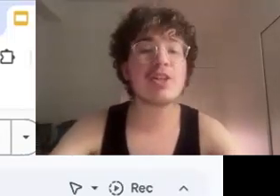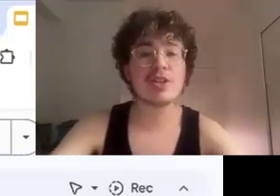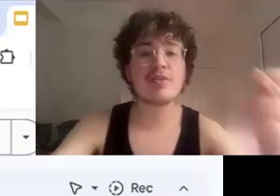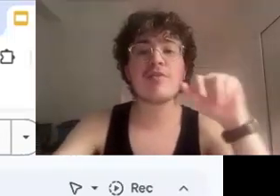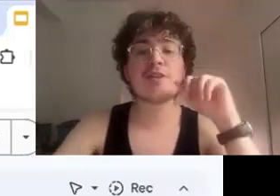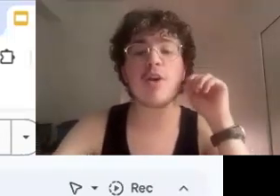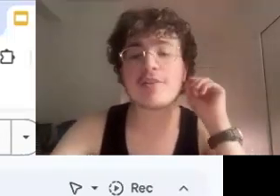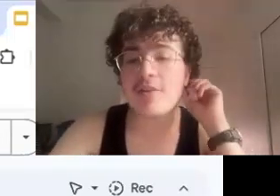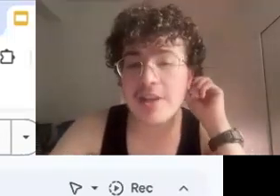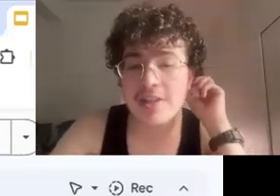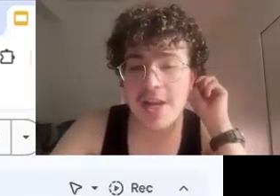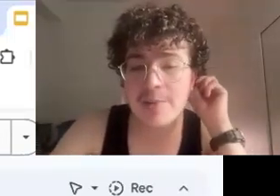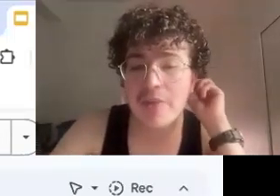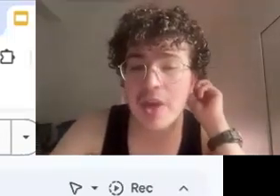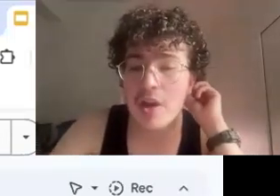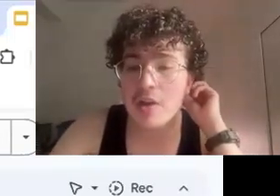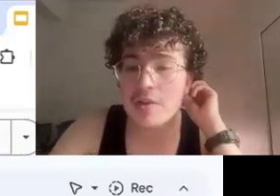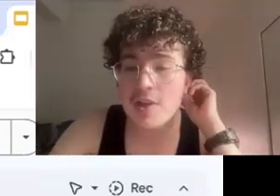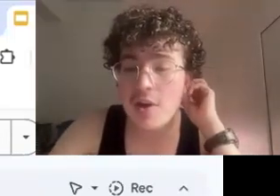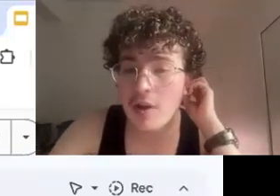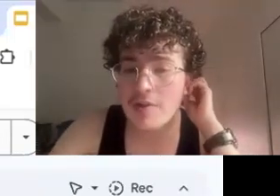Hello.